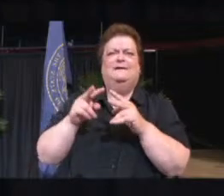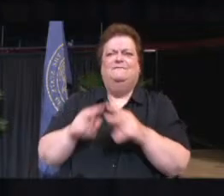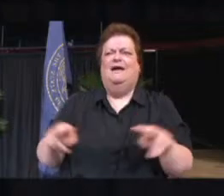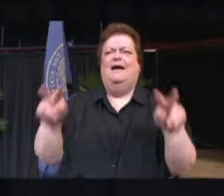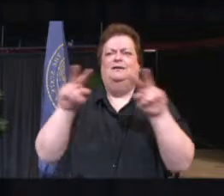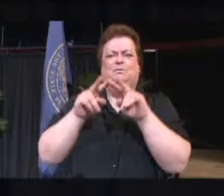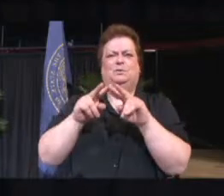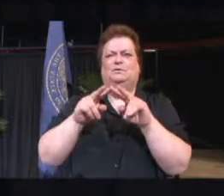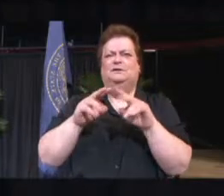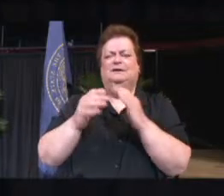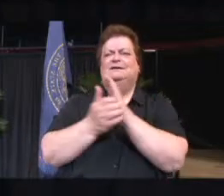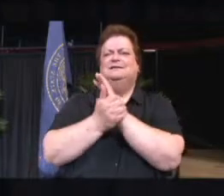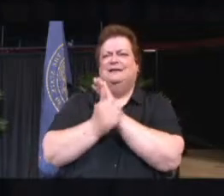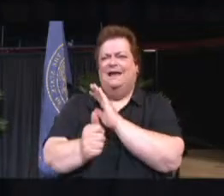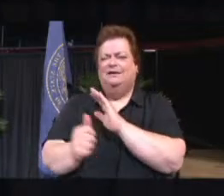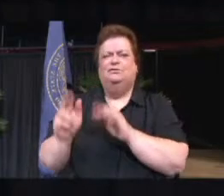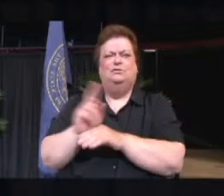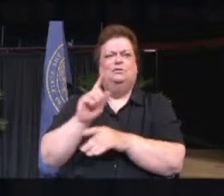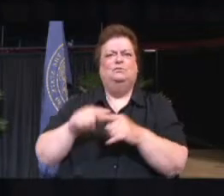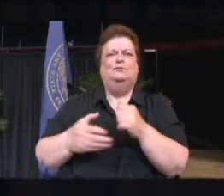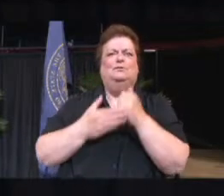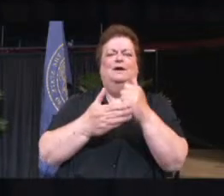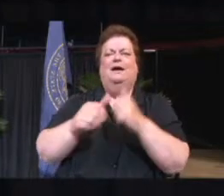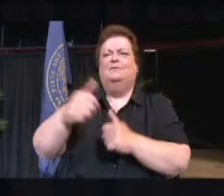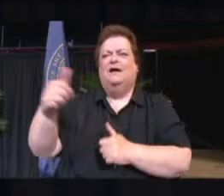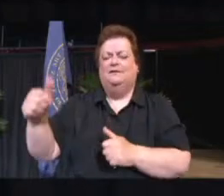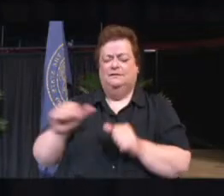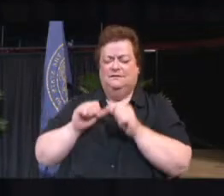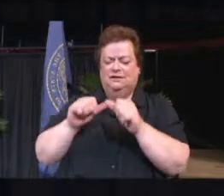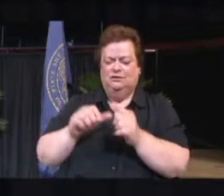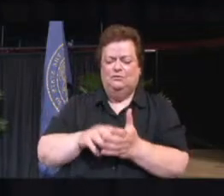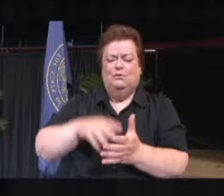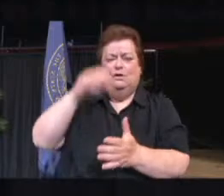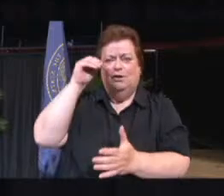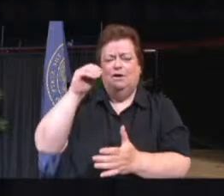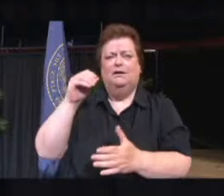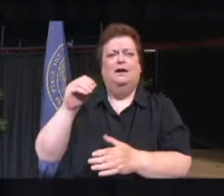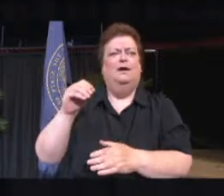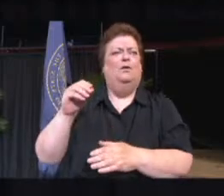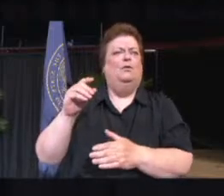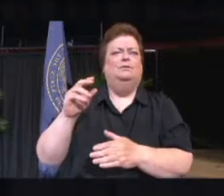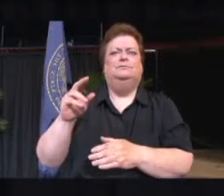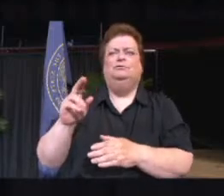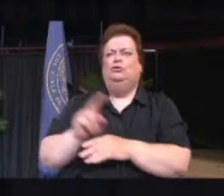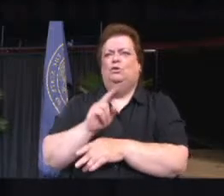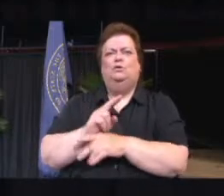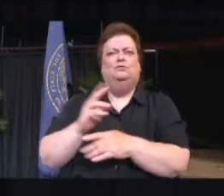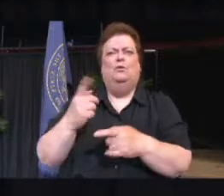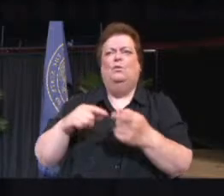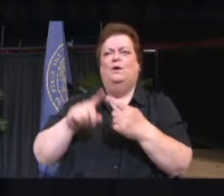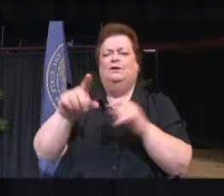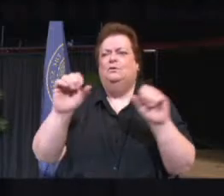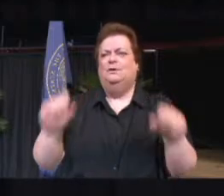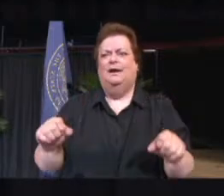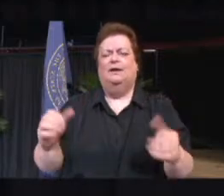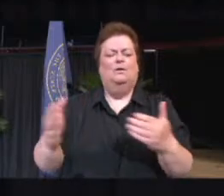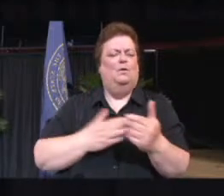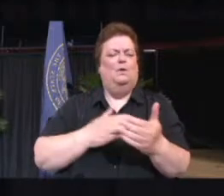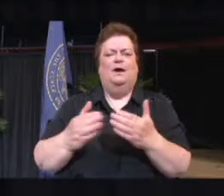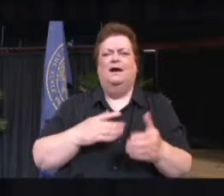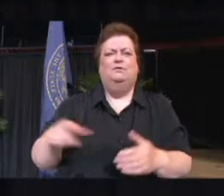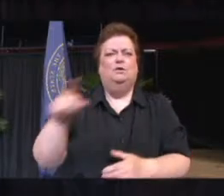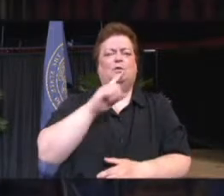others. Continue to learn as much as you can, whenever you can. Wherever you are, there are